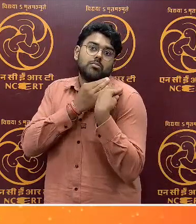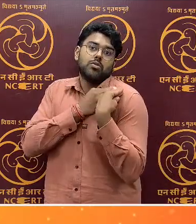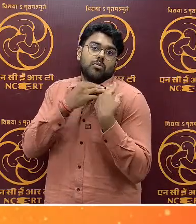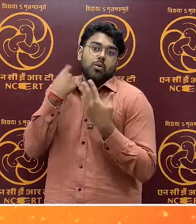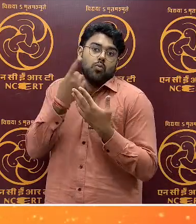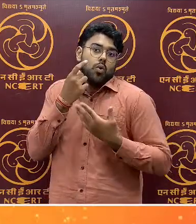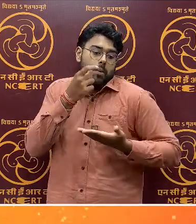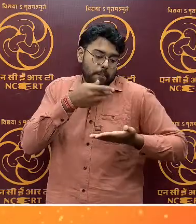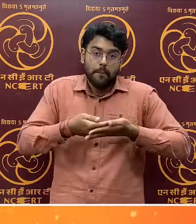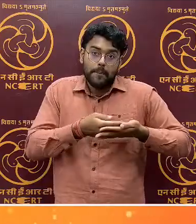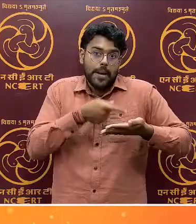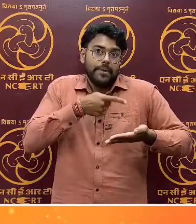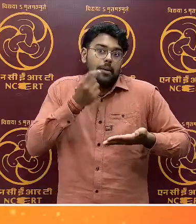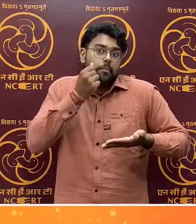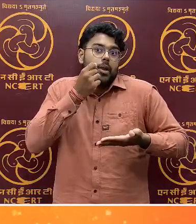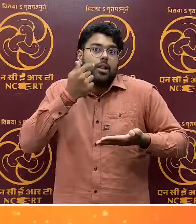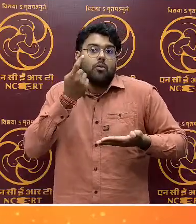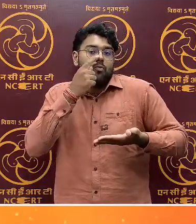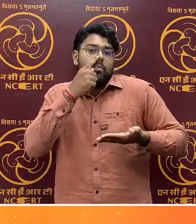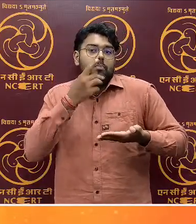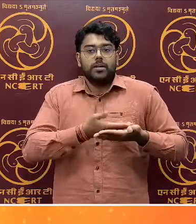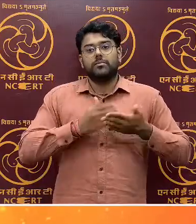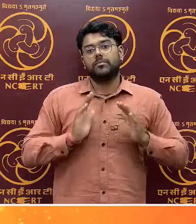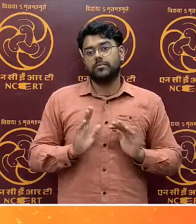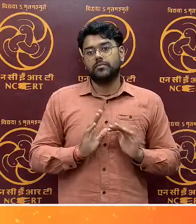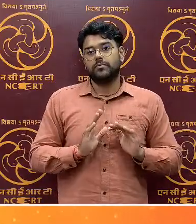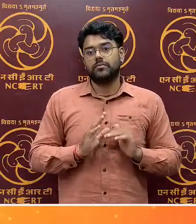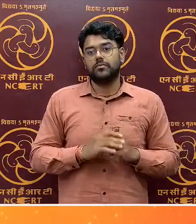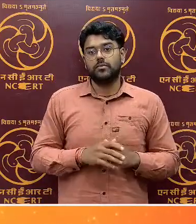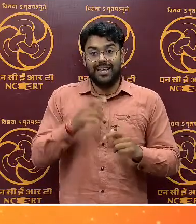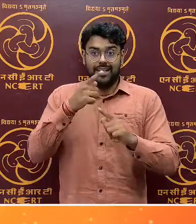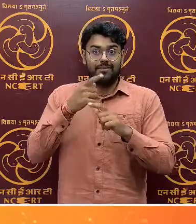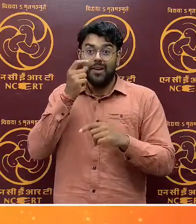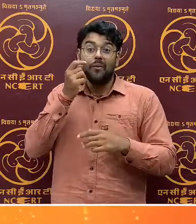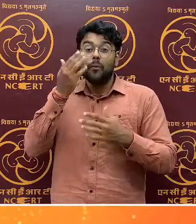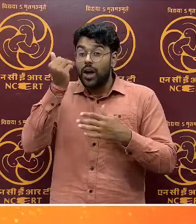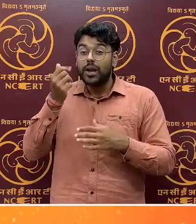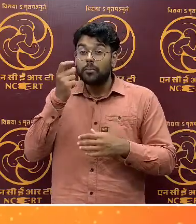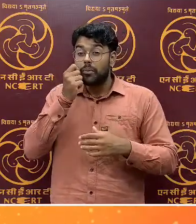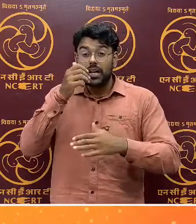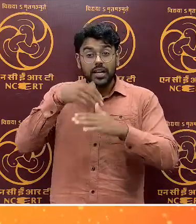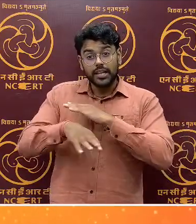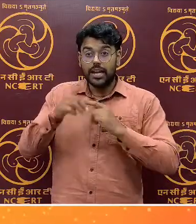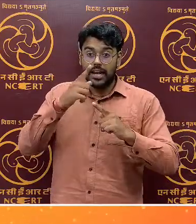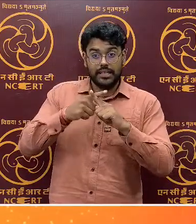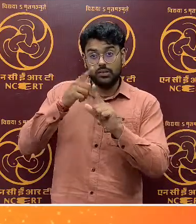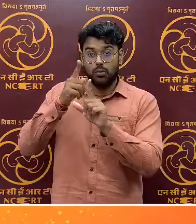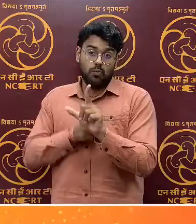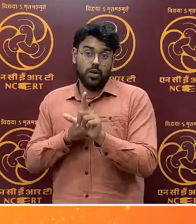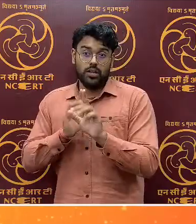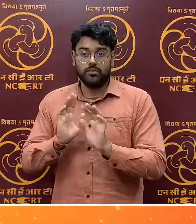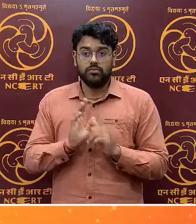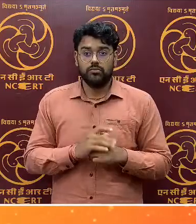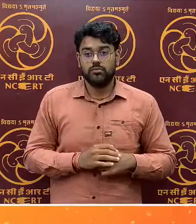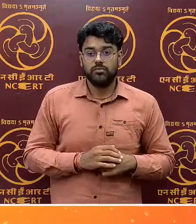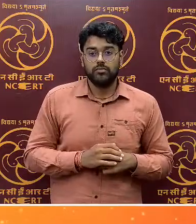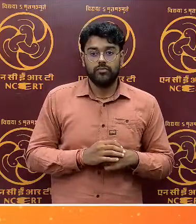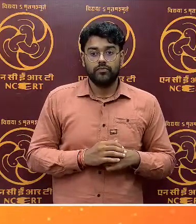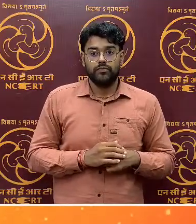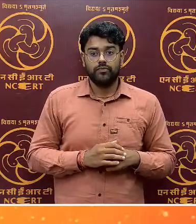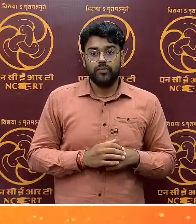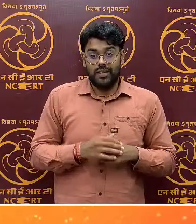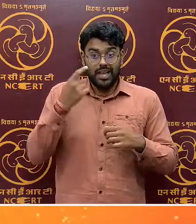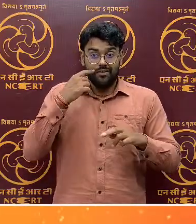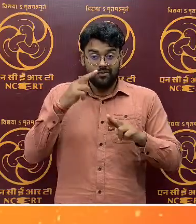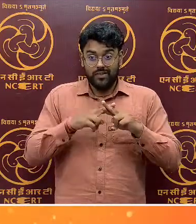those differentiated cells X and Y, and when it fuses, when X of that is fusing with X